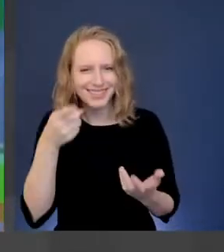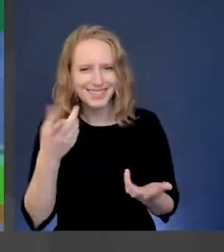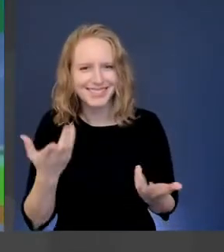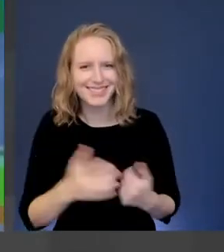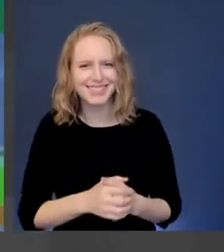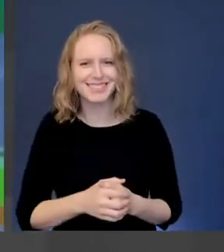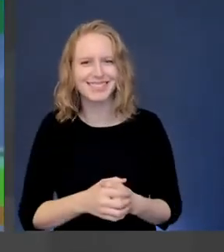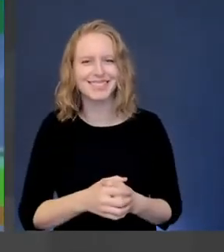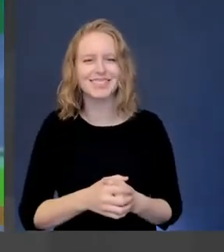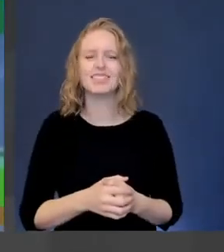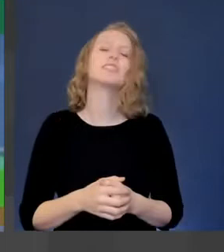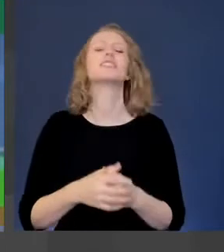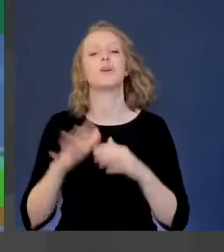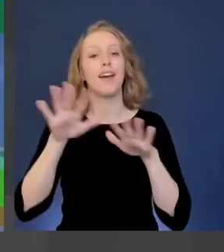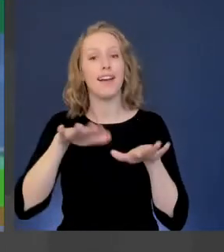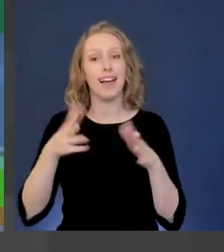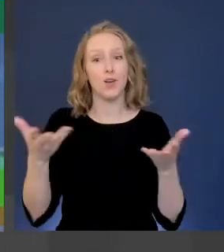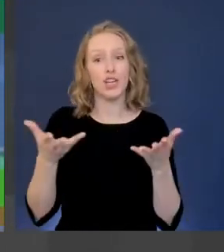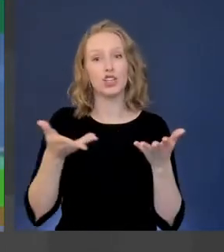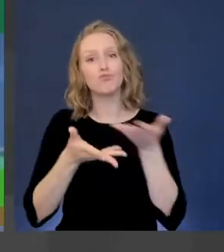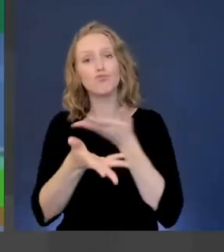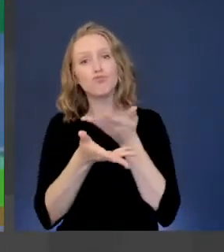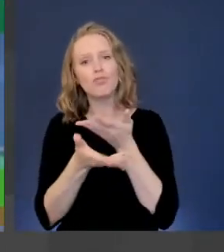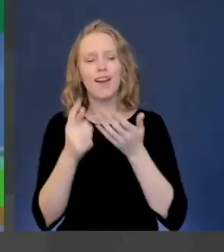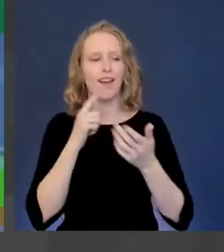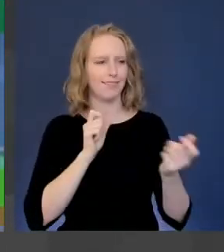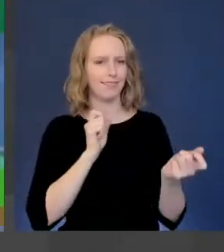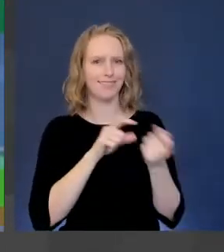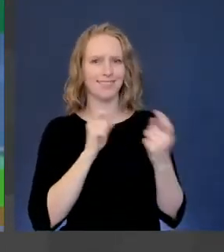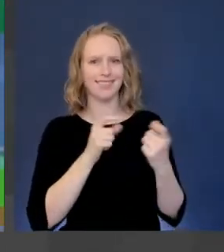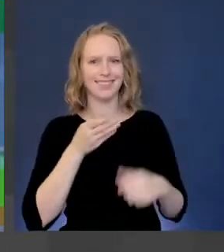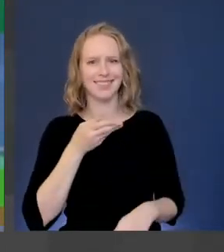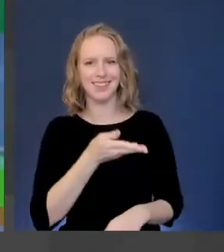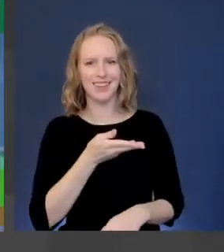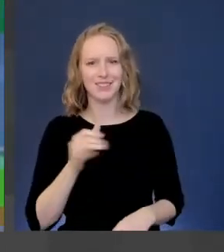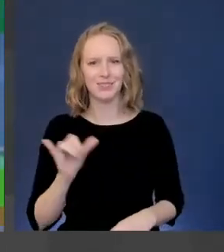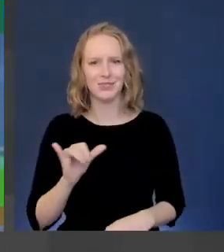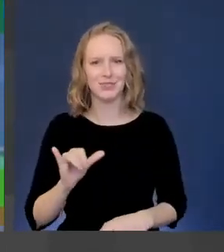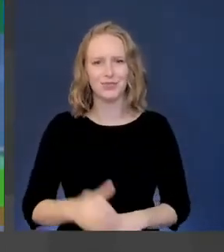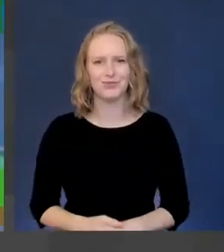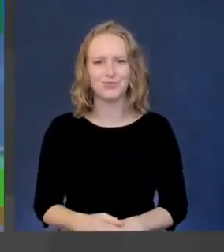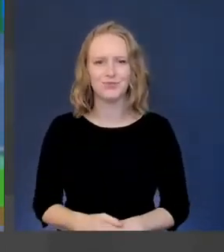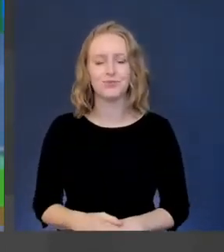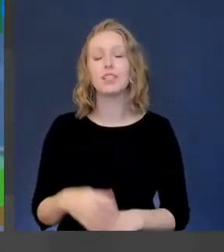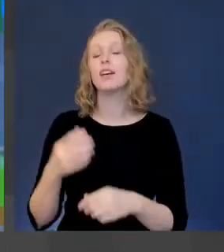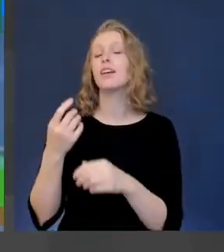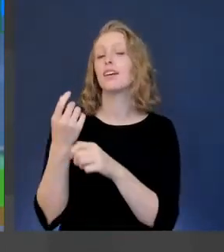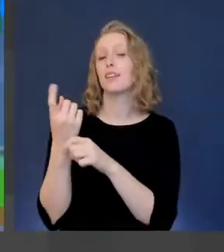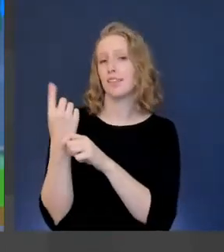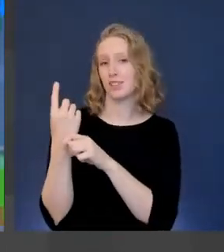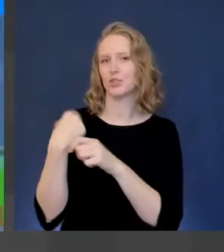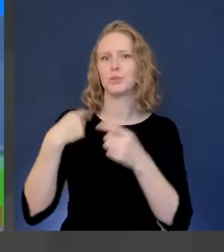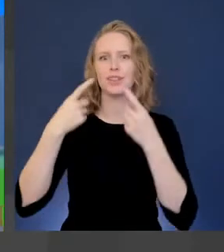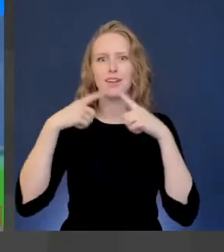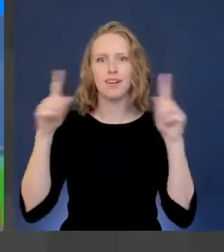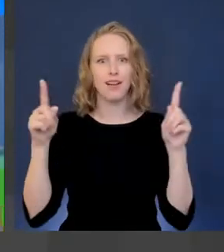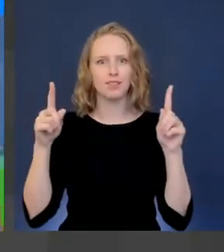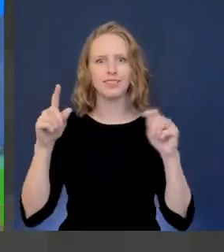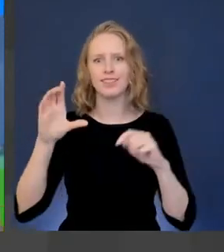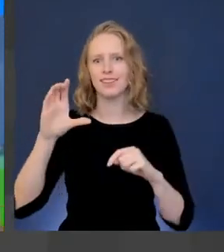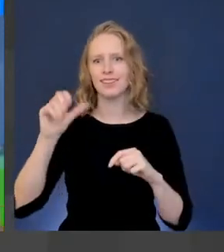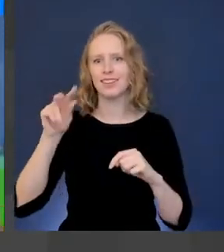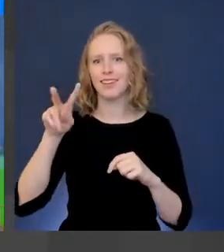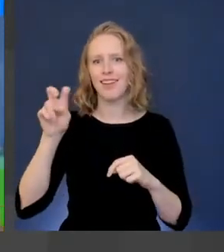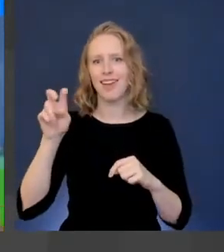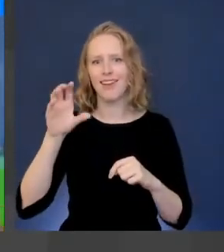and also there. Last year, we announced quite an anticipated update, the Caves and the Cliffs update. We've seen all